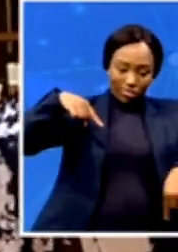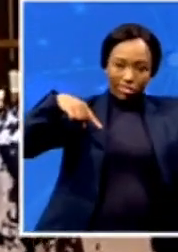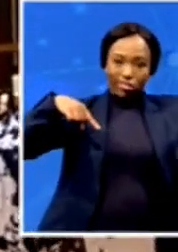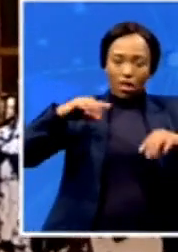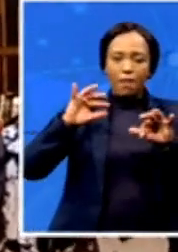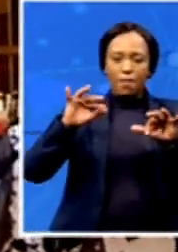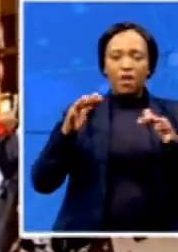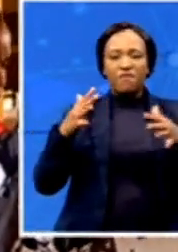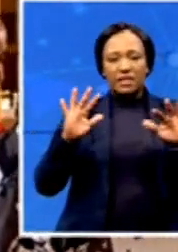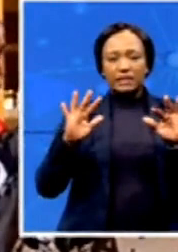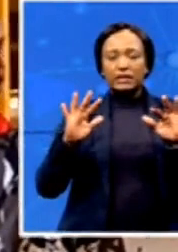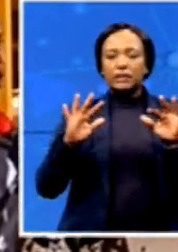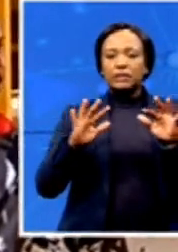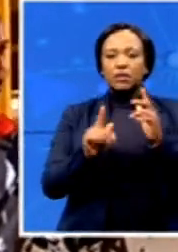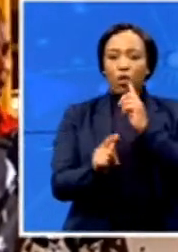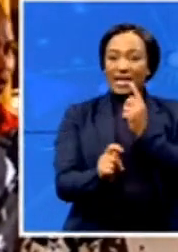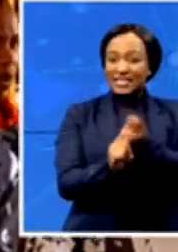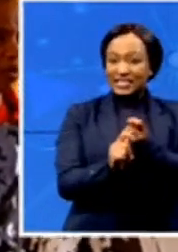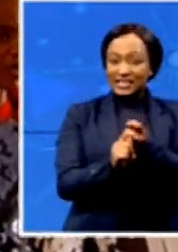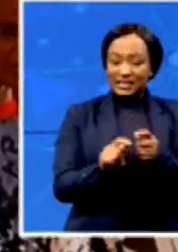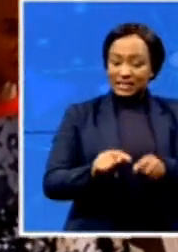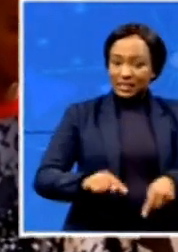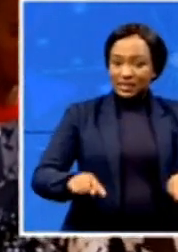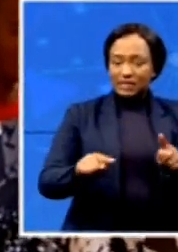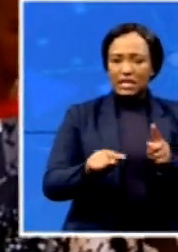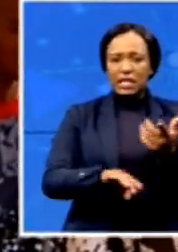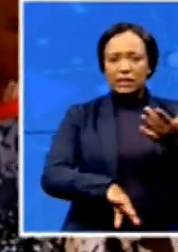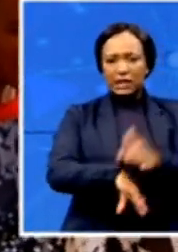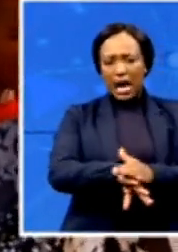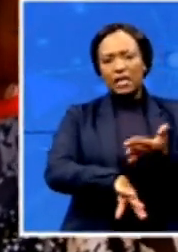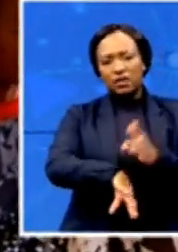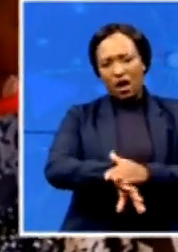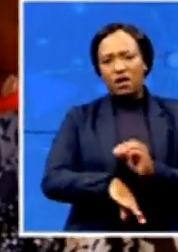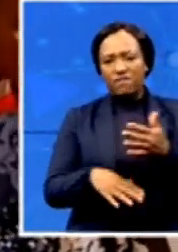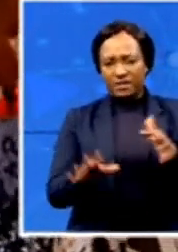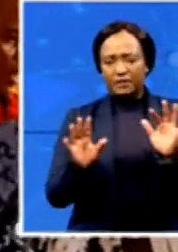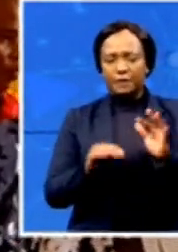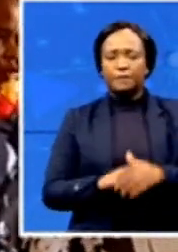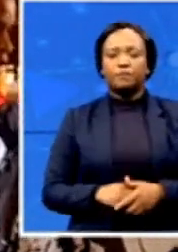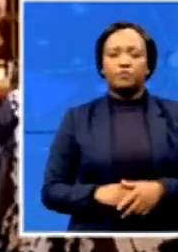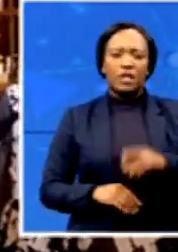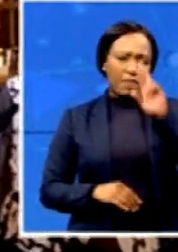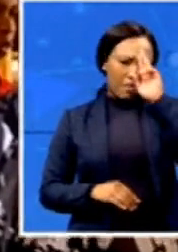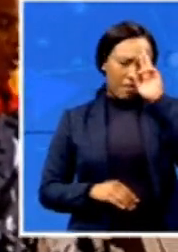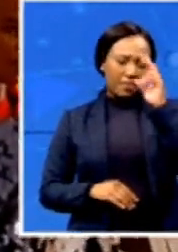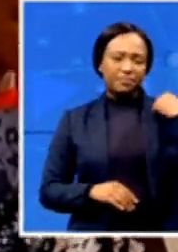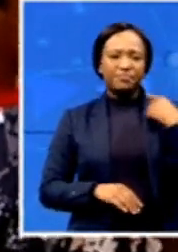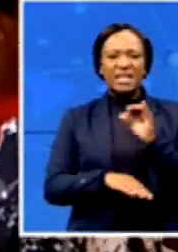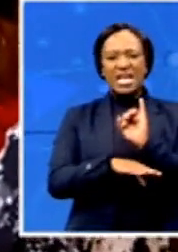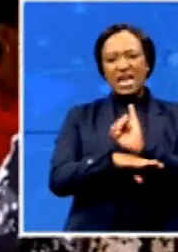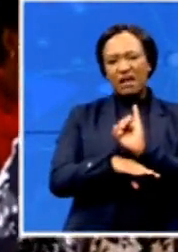a result of the raging storms. I remember going to Inanda area where 10 family members